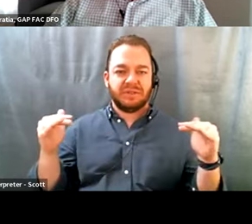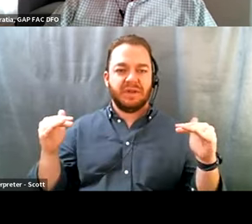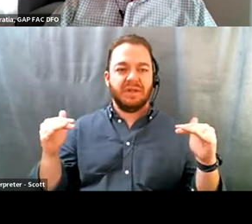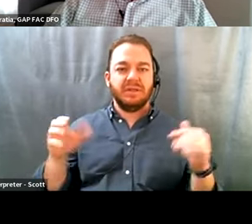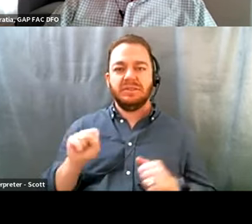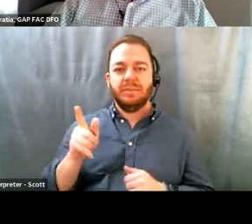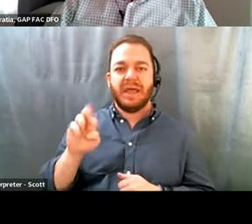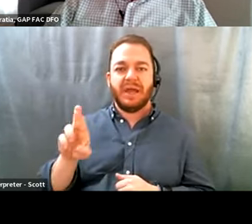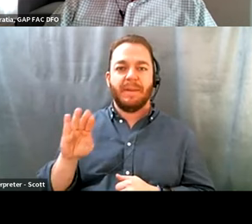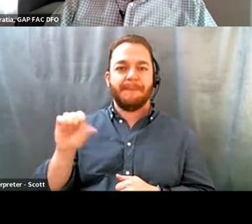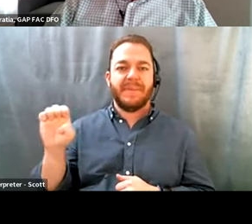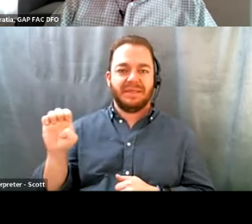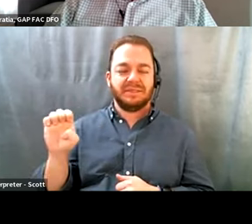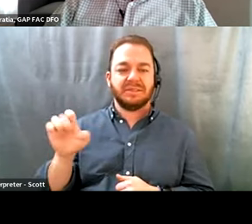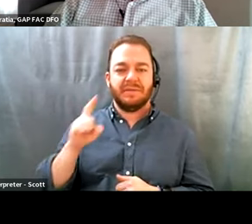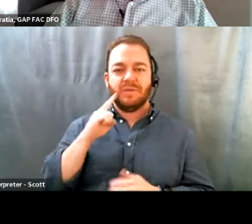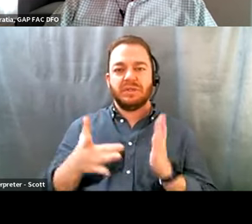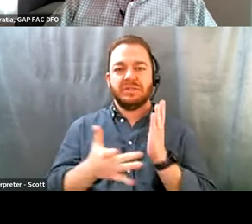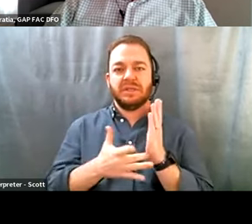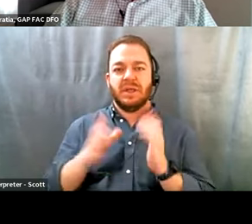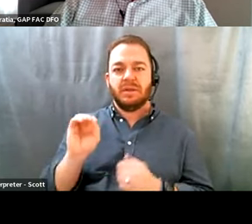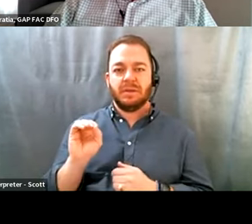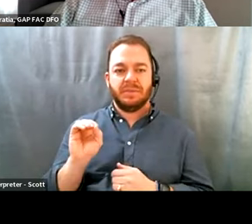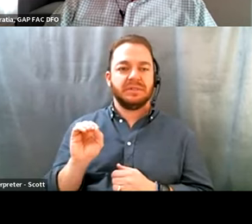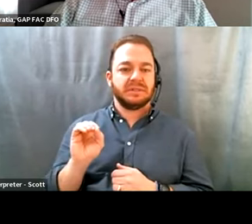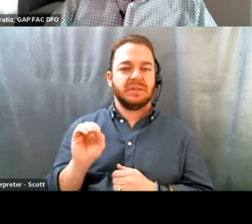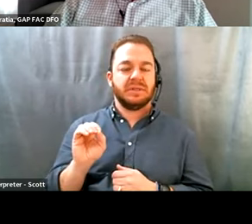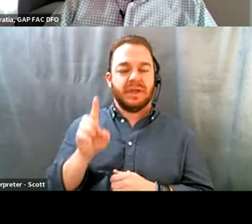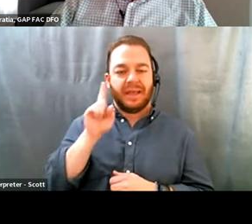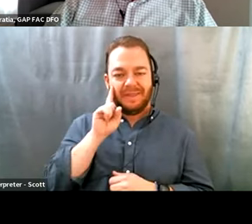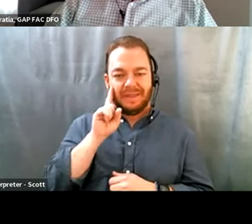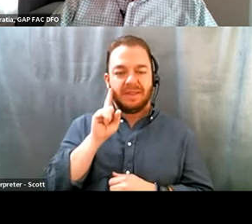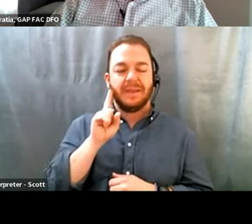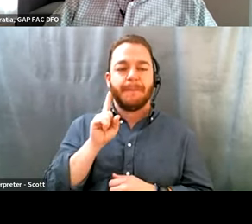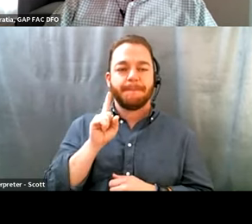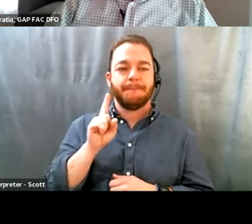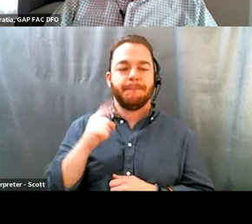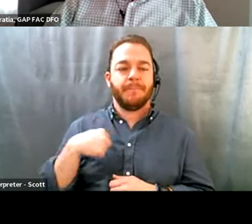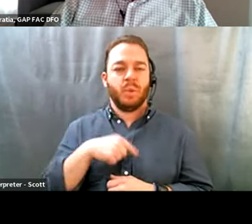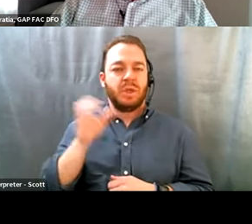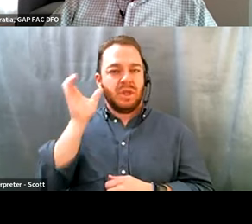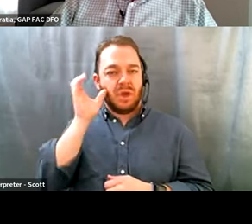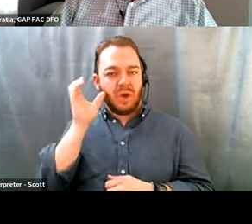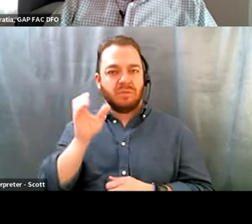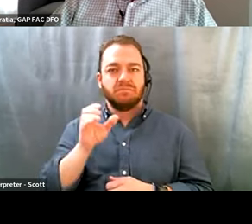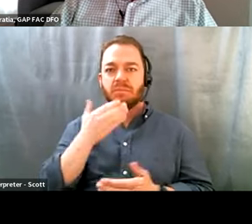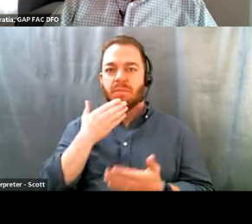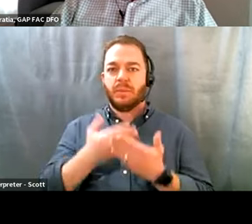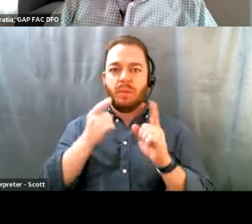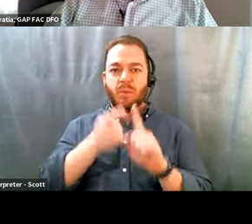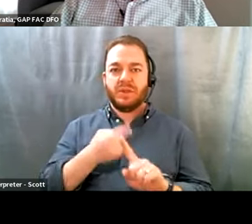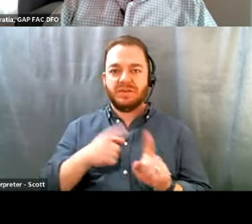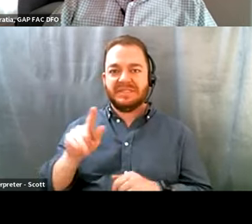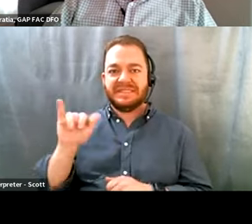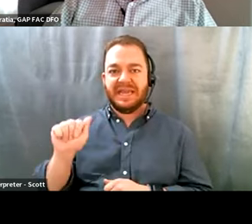supplier base, especially in terms of technology companies. I think we heard some very salient points from Tia,